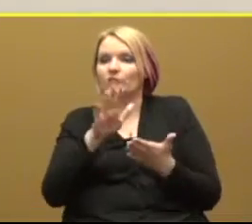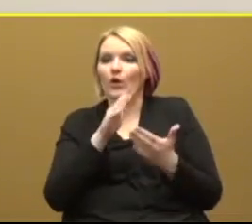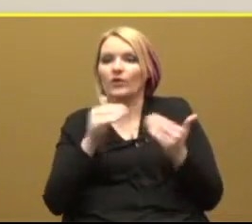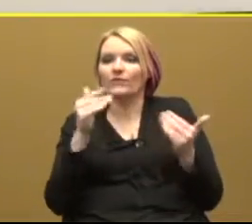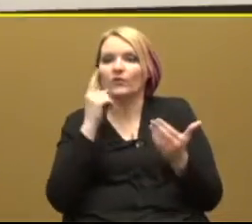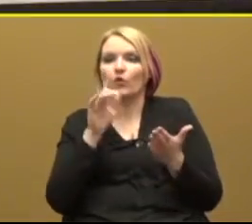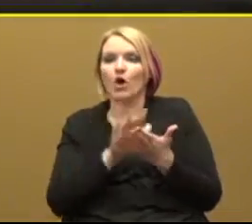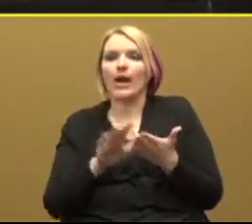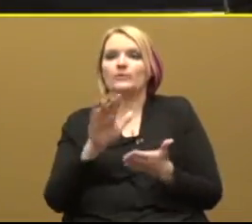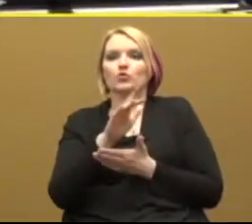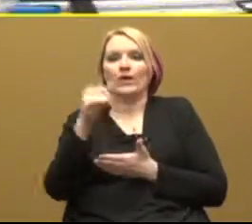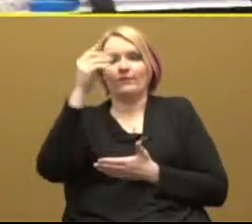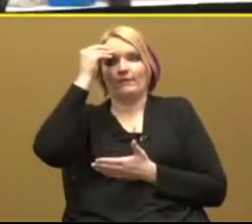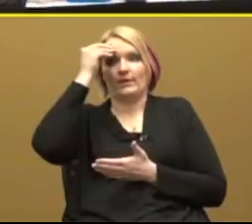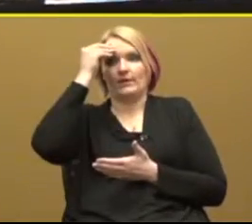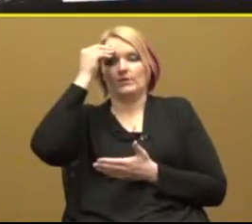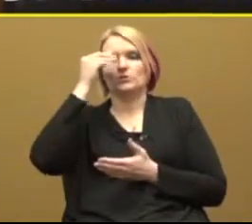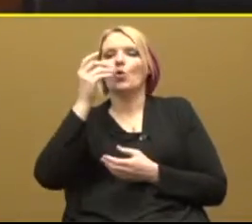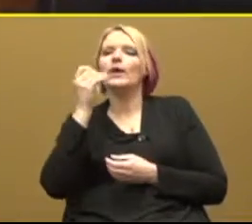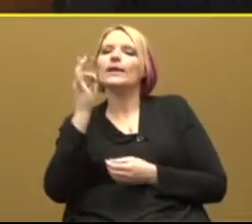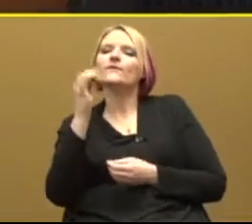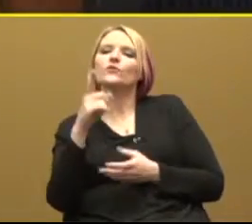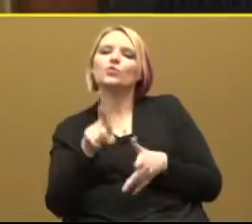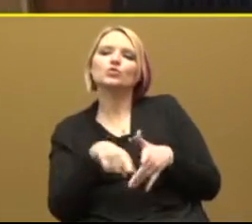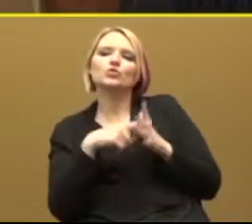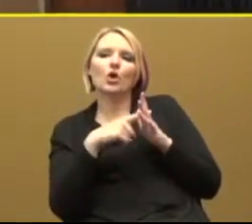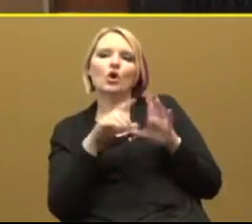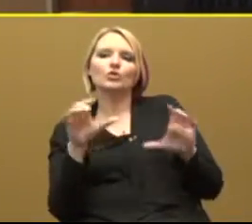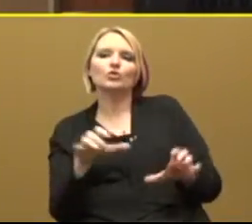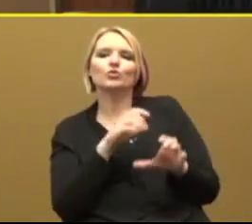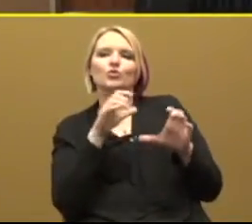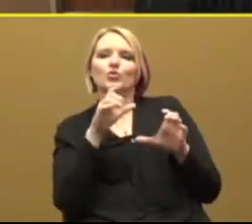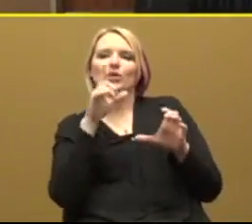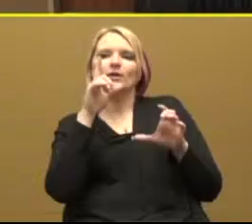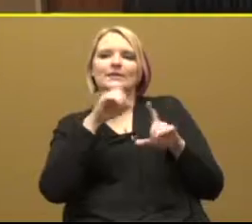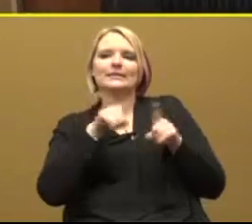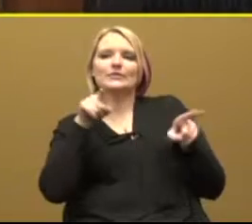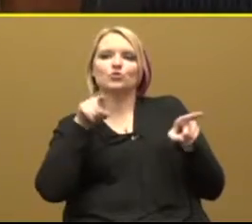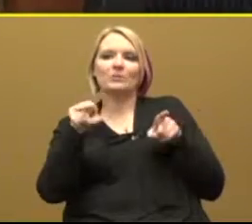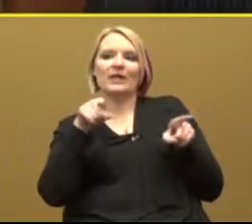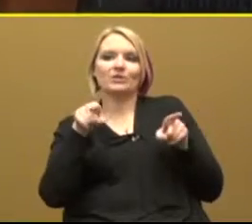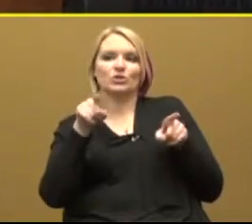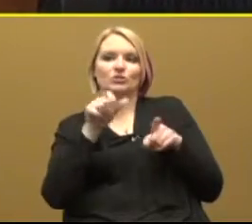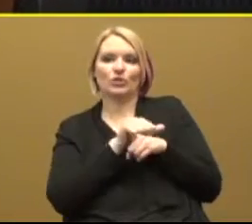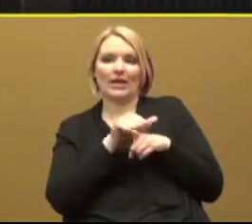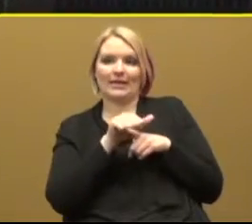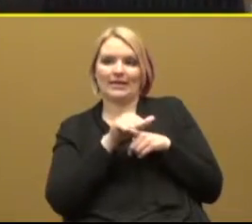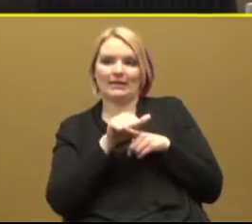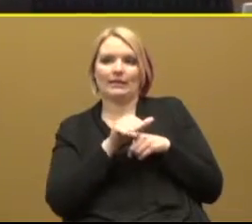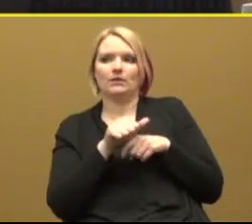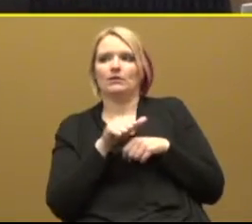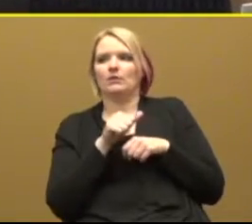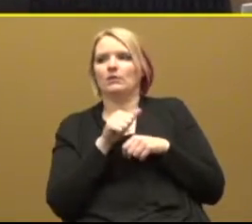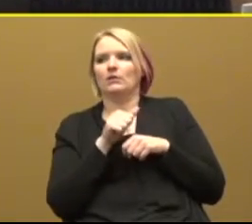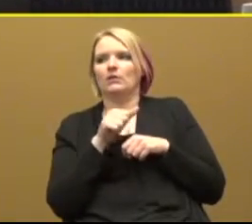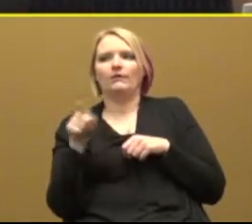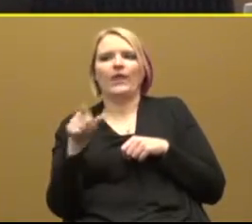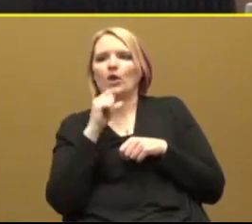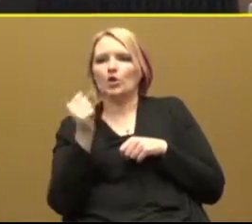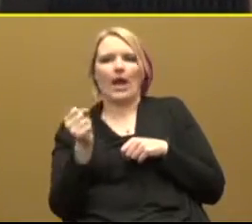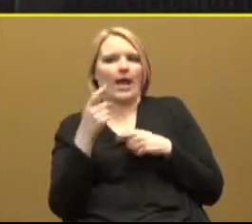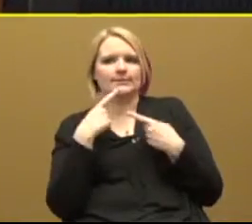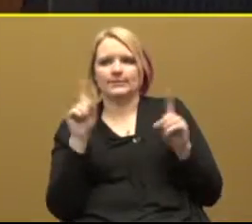of abstract thinking? So if you start to do discrimination training and they're